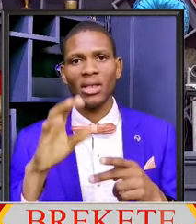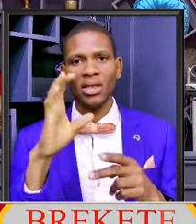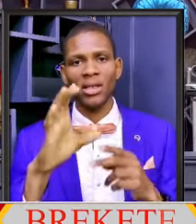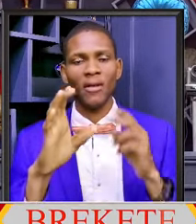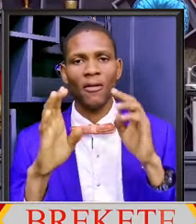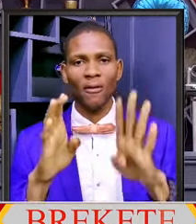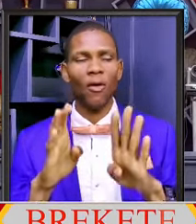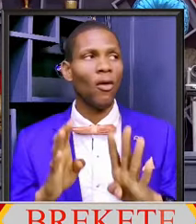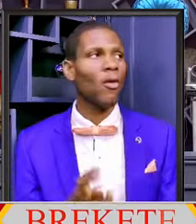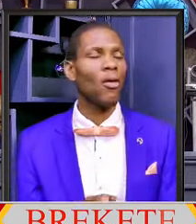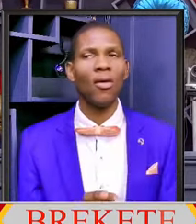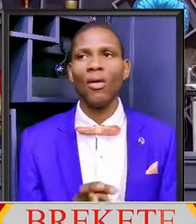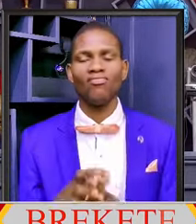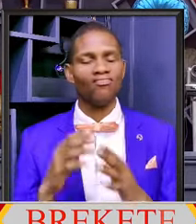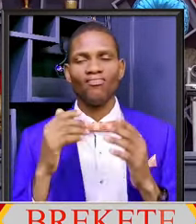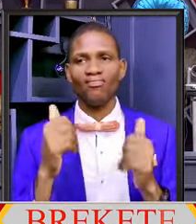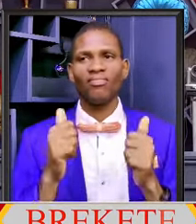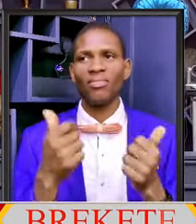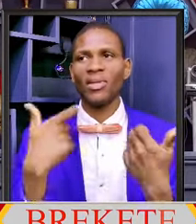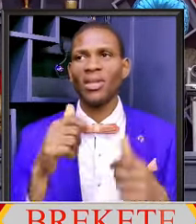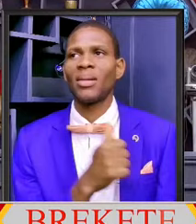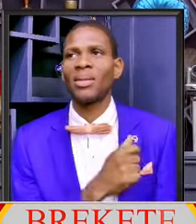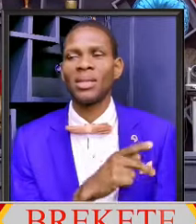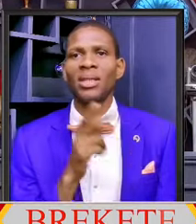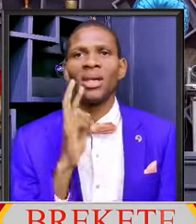C4. Let's appreciate her.